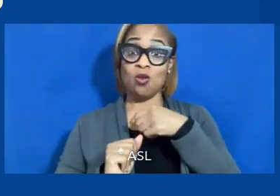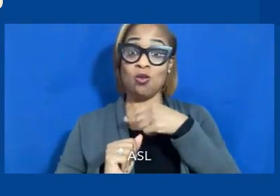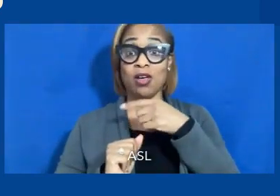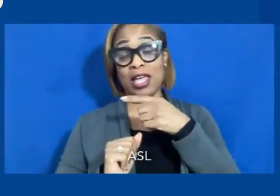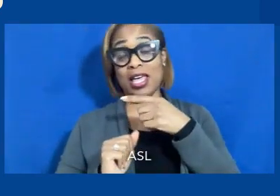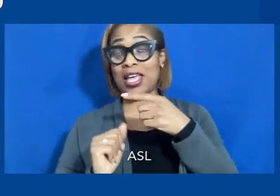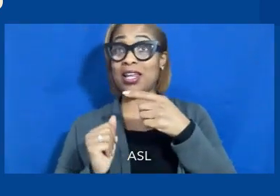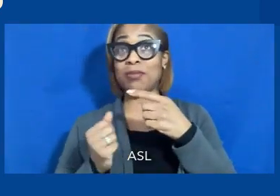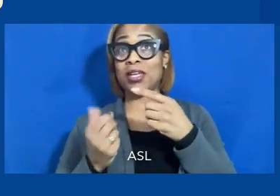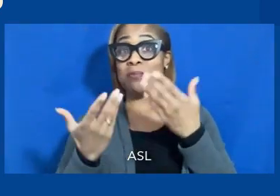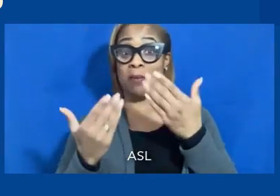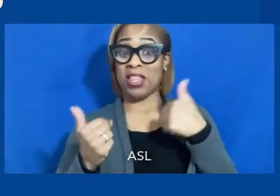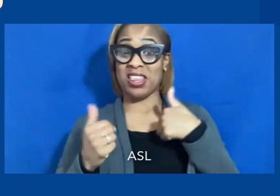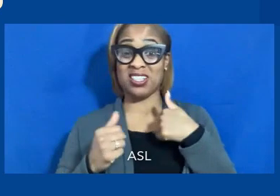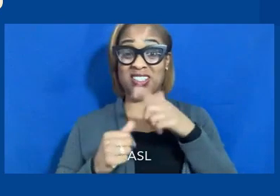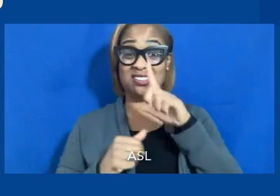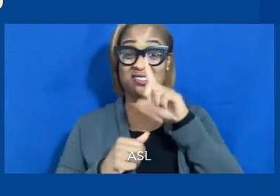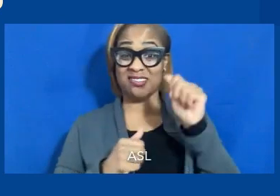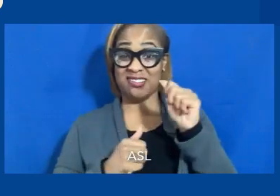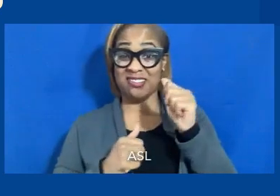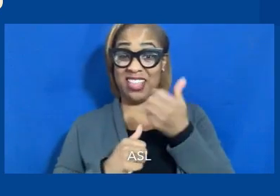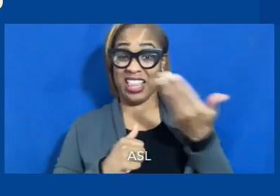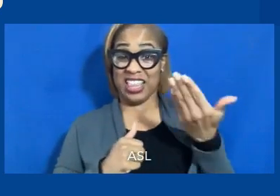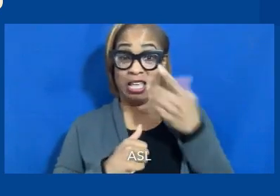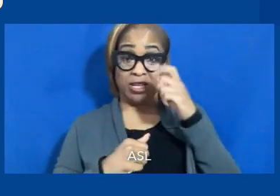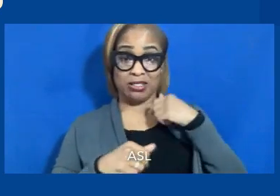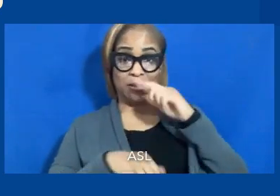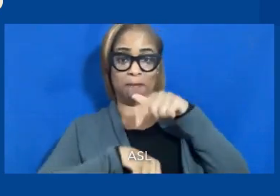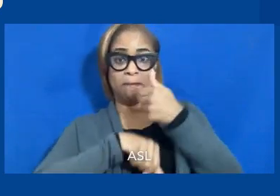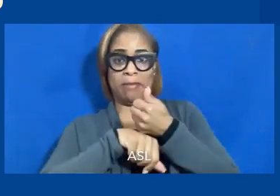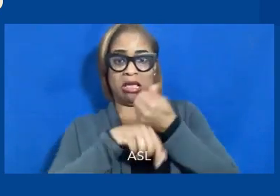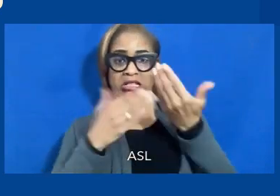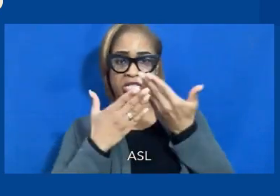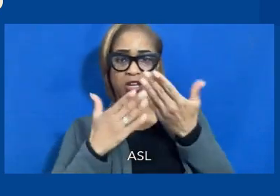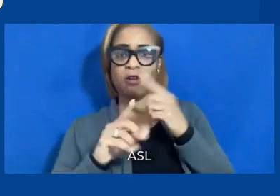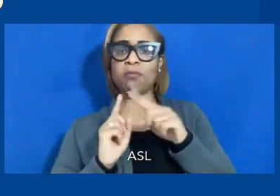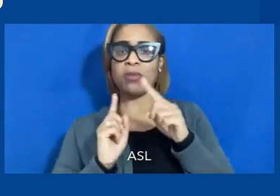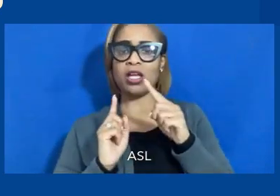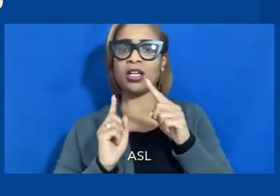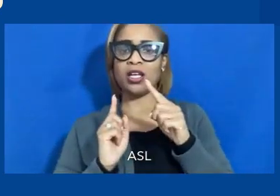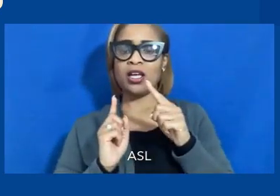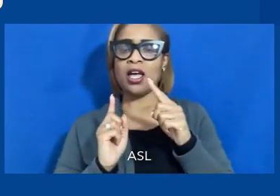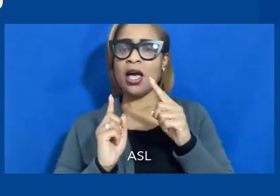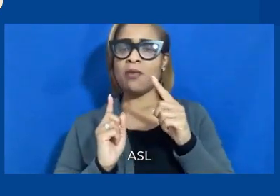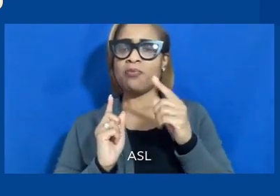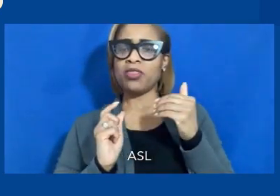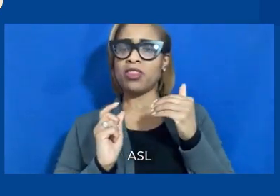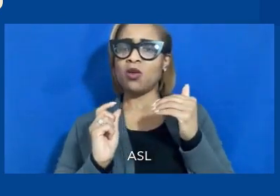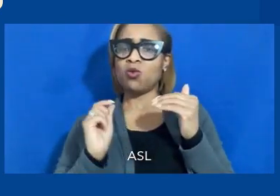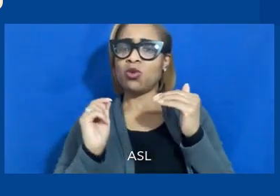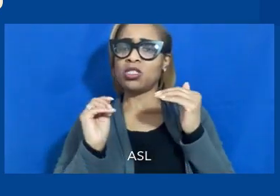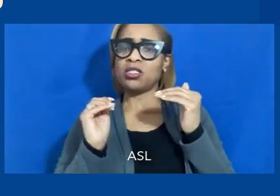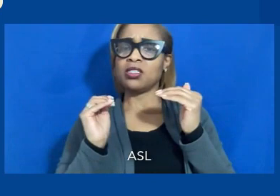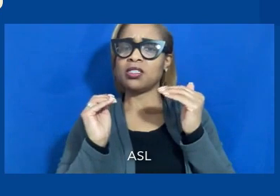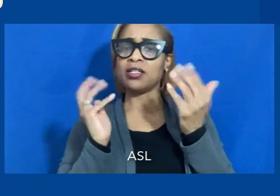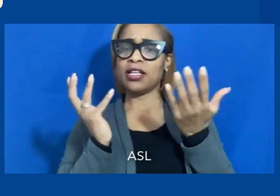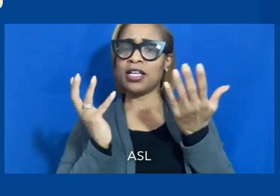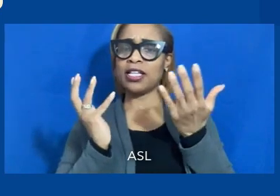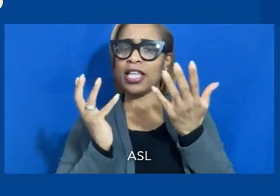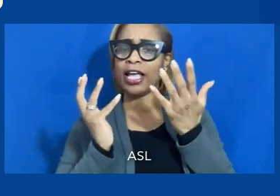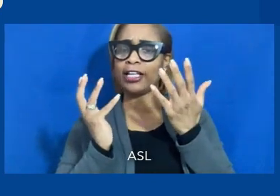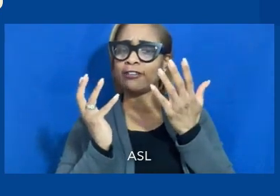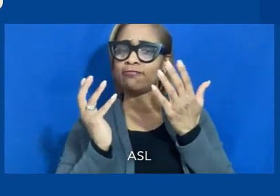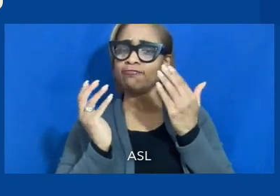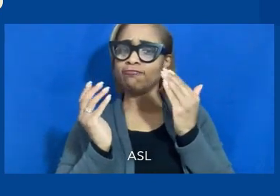Los Angeles thing because I'm based here, I think there was a level setting with my collaborators